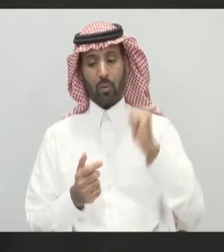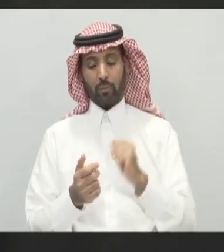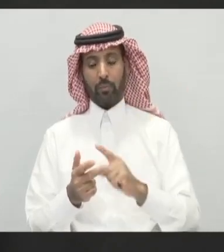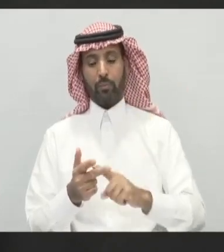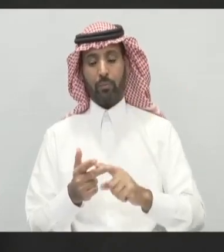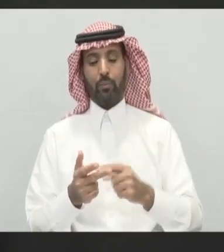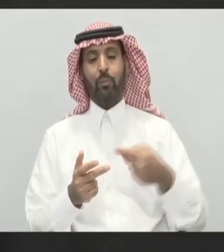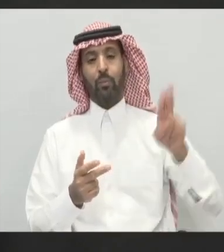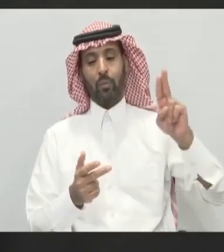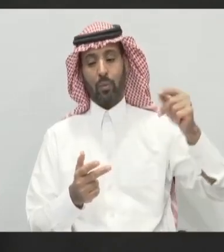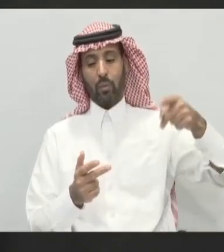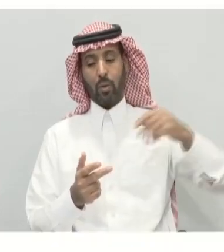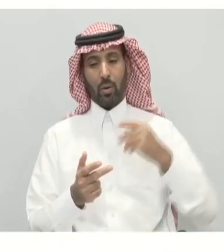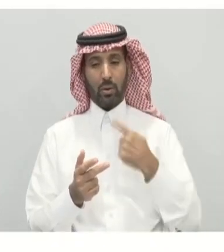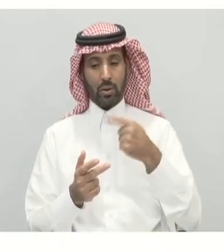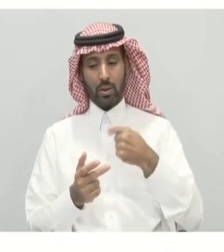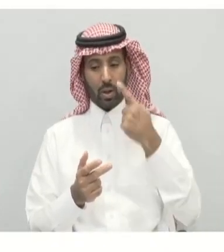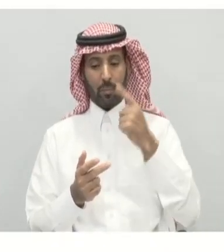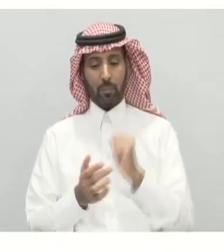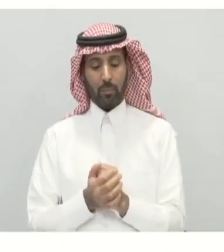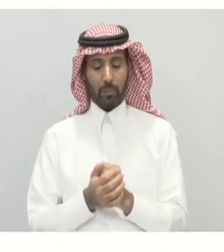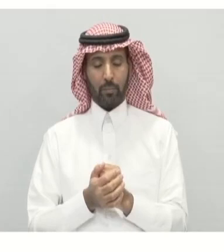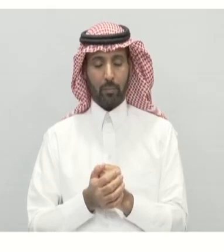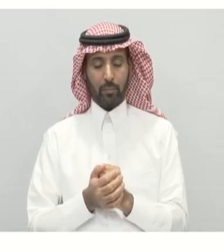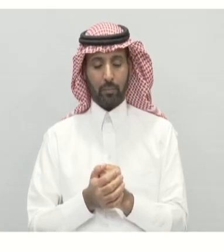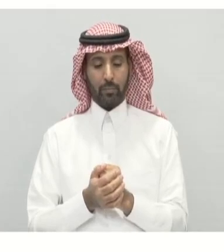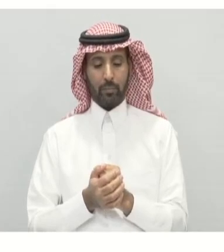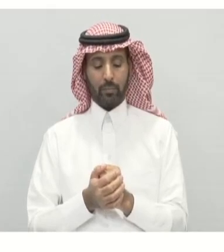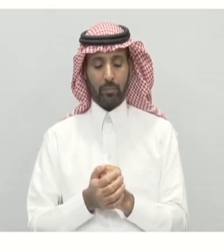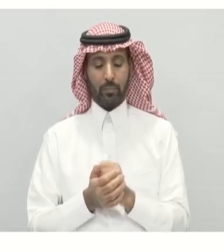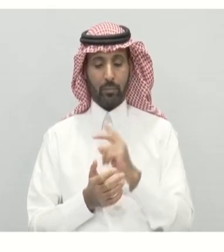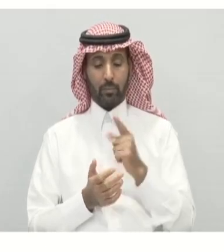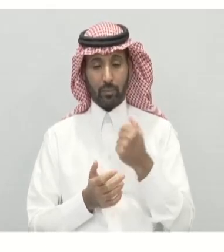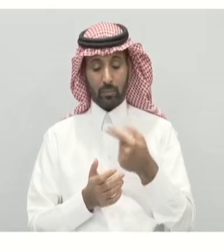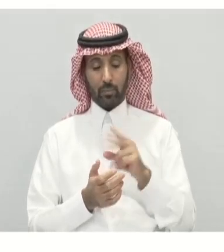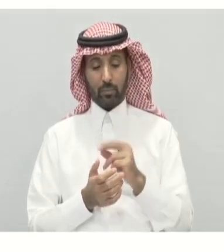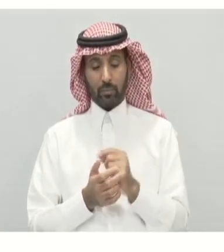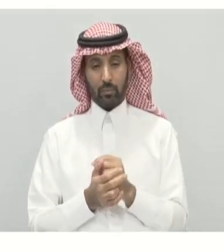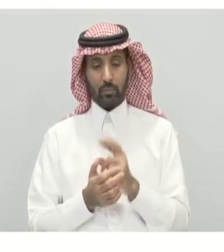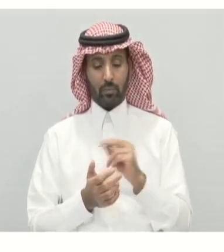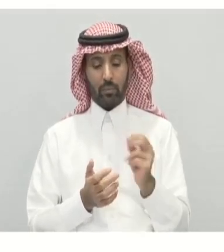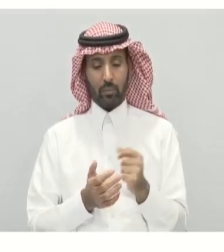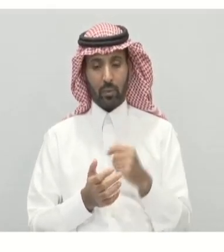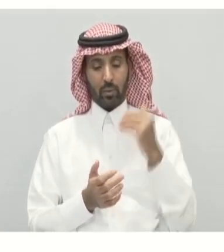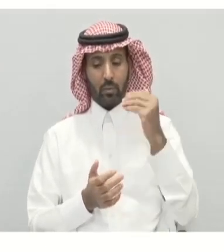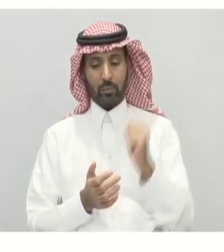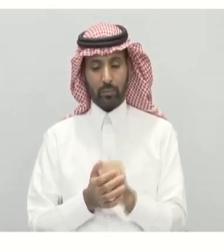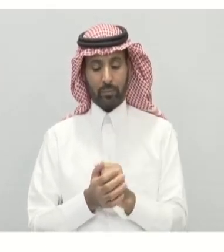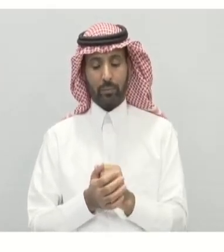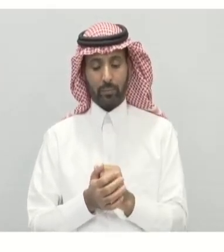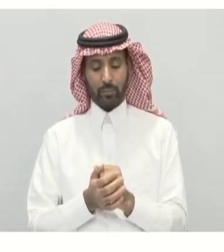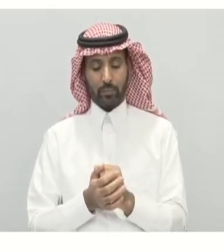up, then we're having turn down, down is higher, and put up with, it will be put up